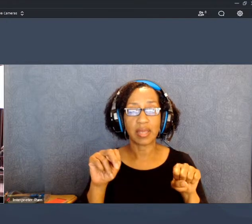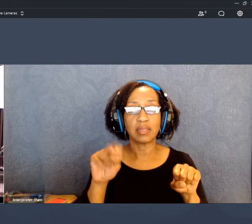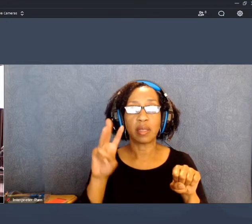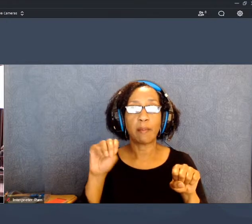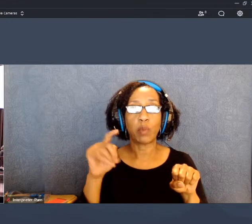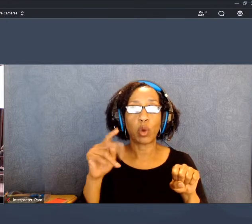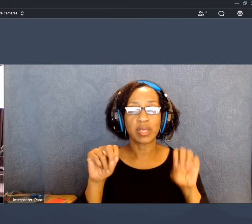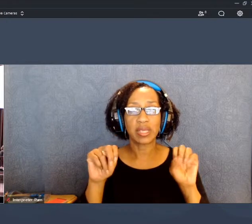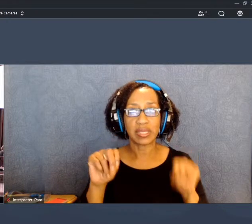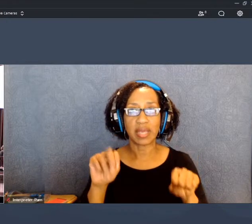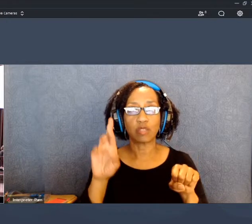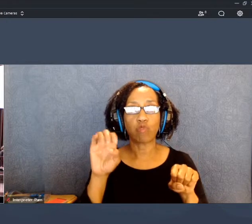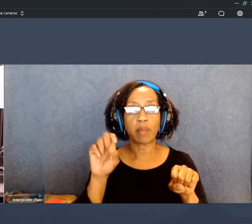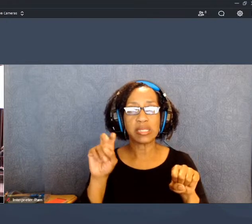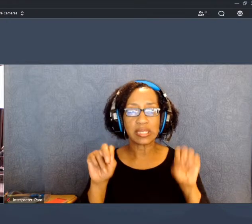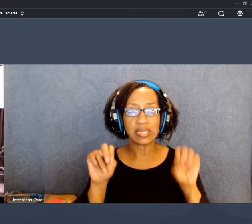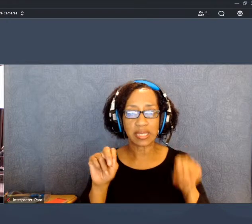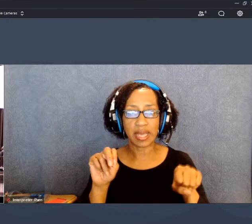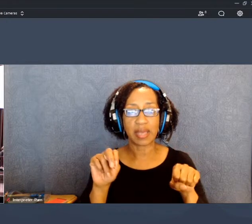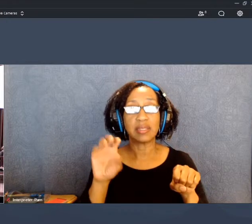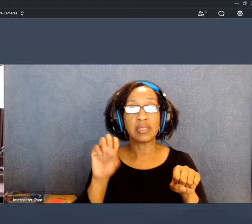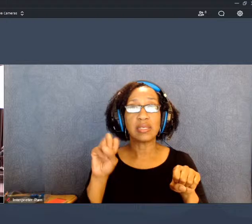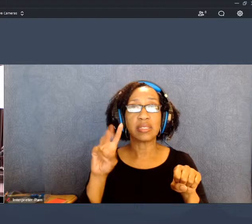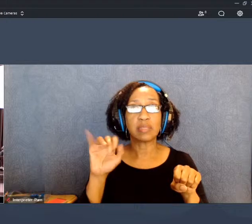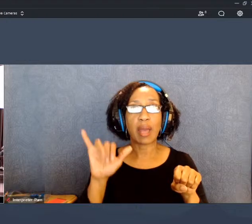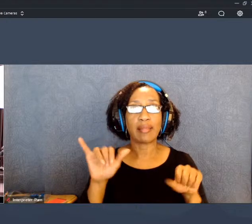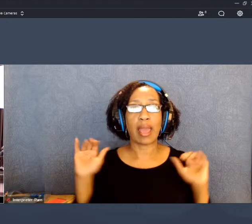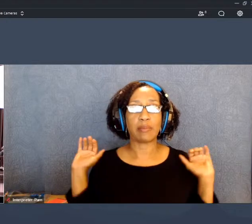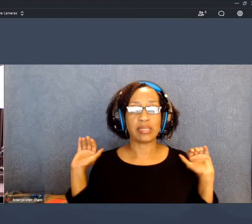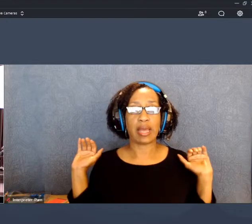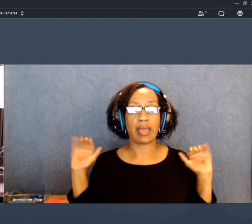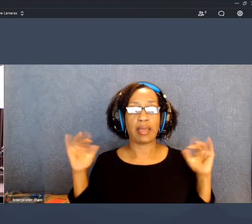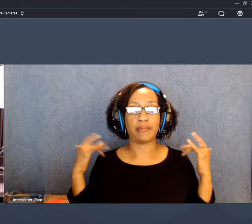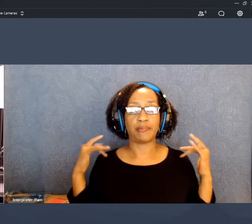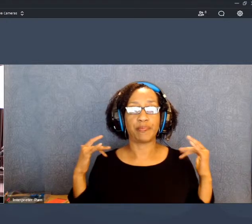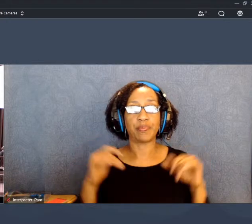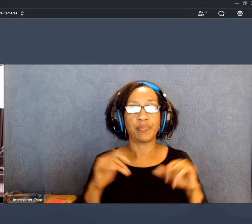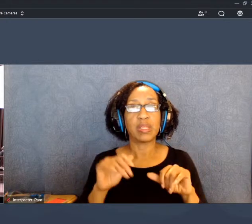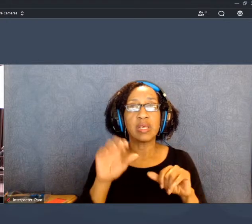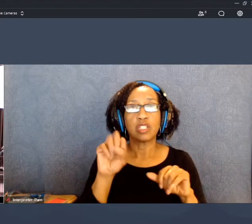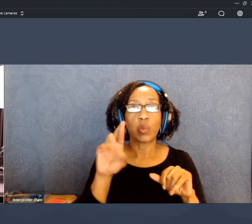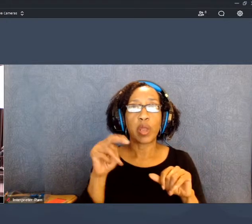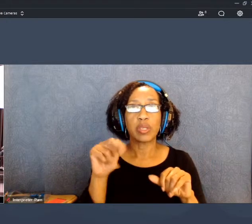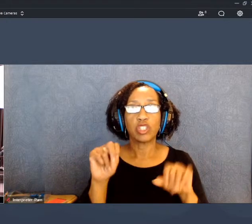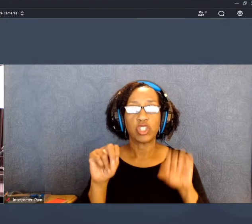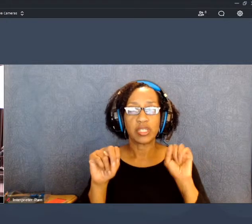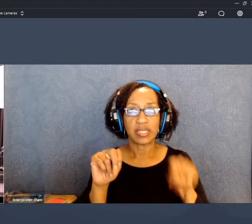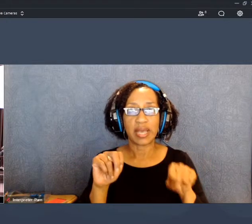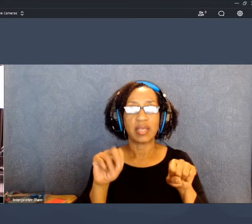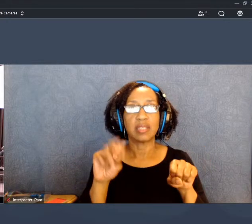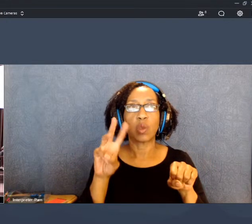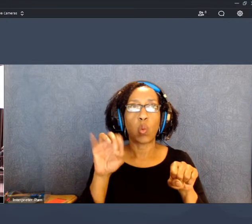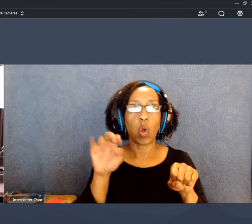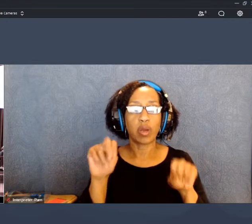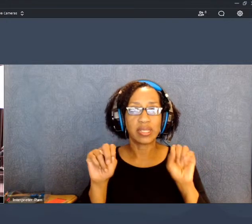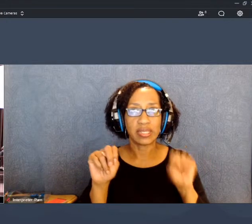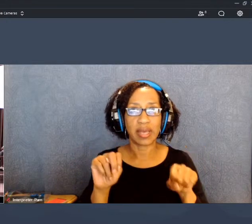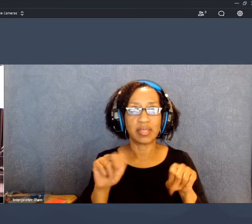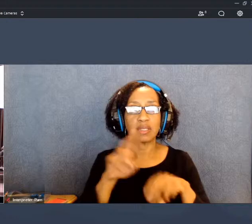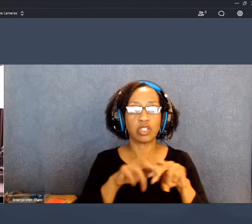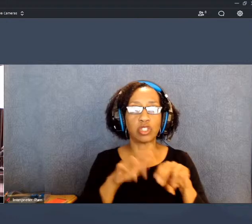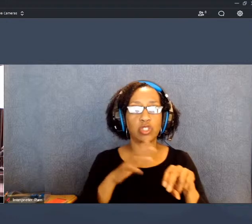yes. Robinson, yes. Smiley, abstained. Swearingen, yes. Warren, yes. Chairman Colvett,